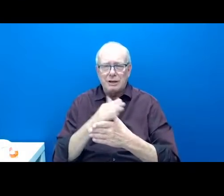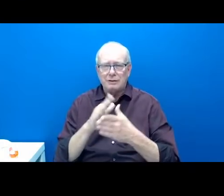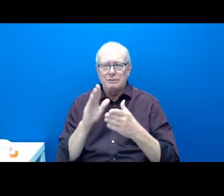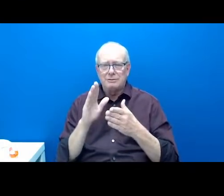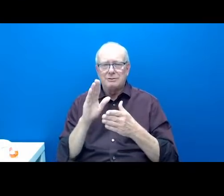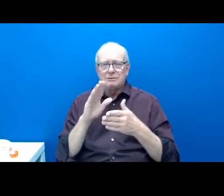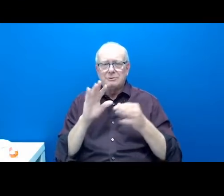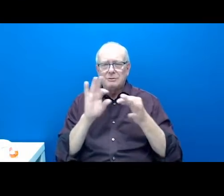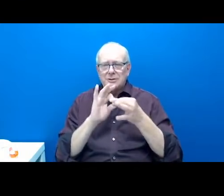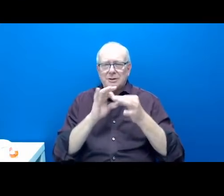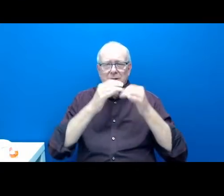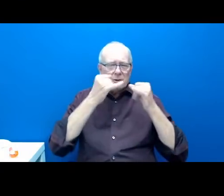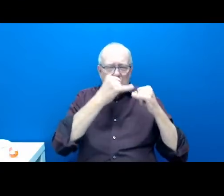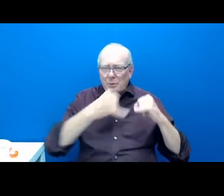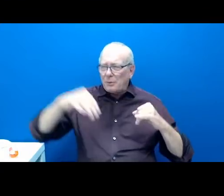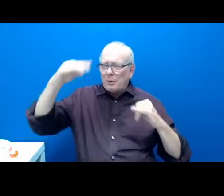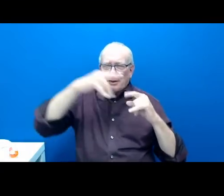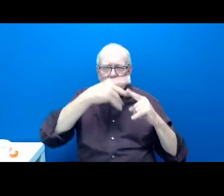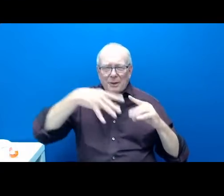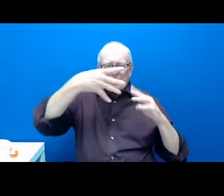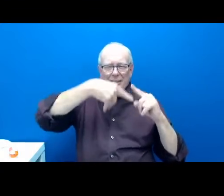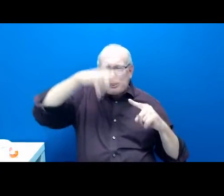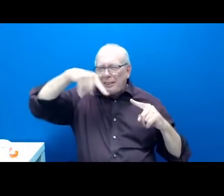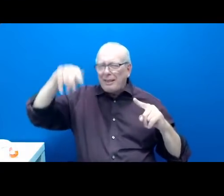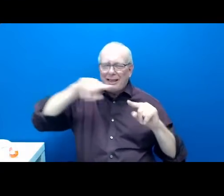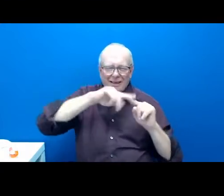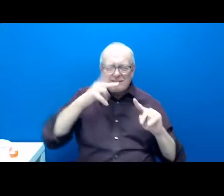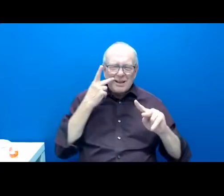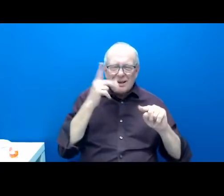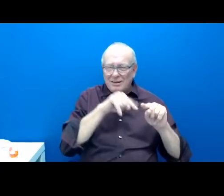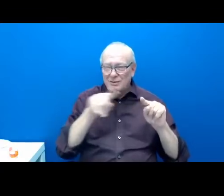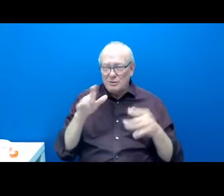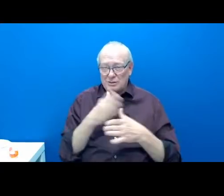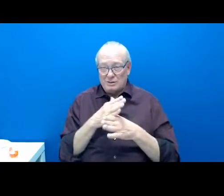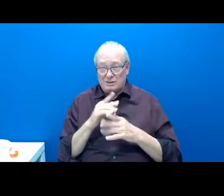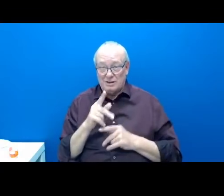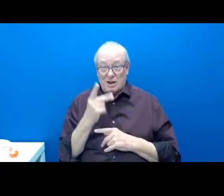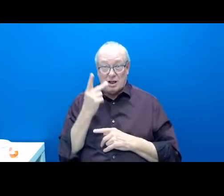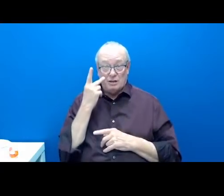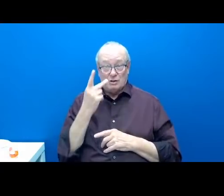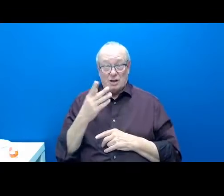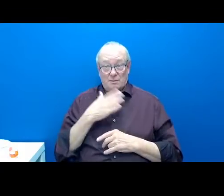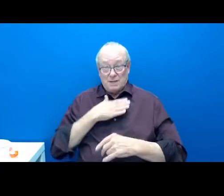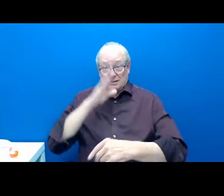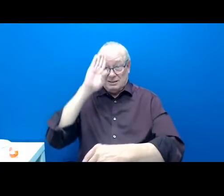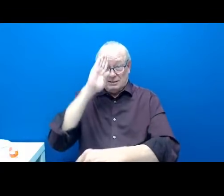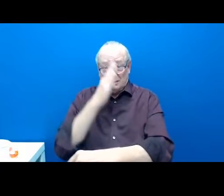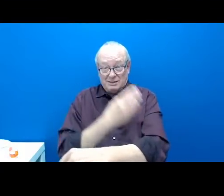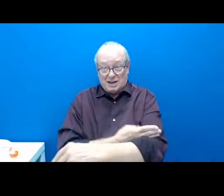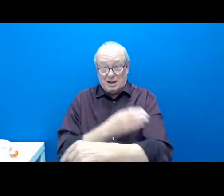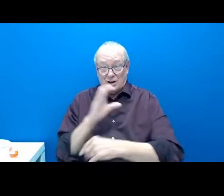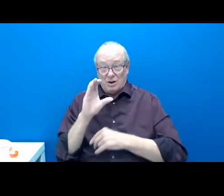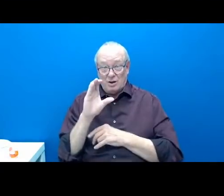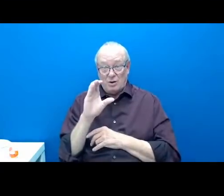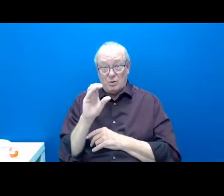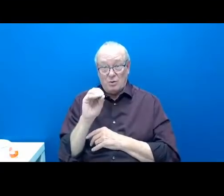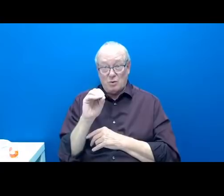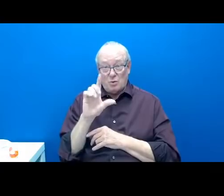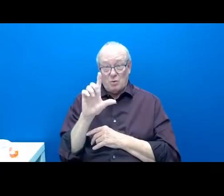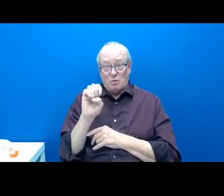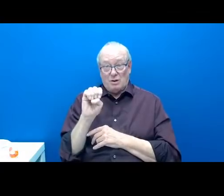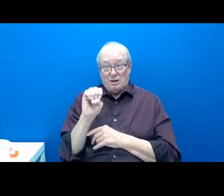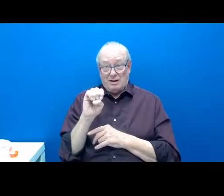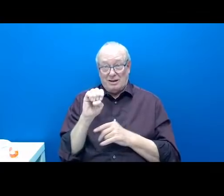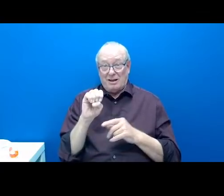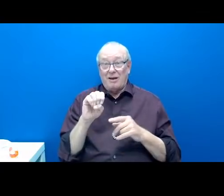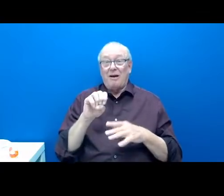son code. I saw him flip over, his eyes closed, and then the alarms went off, and I had just enough presence of